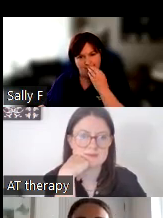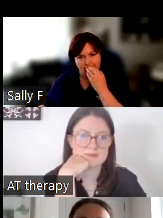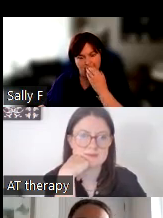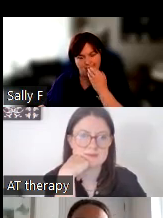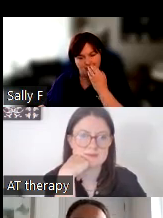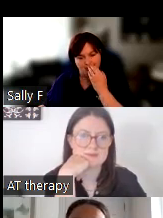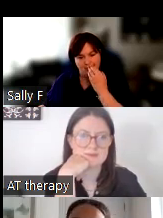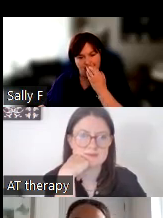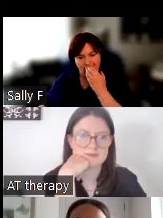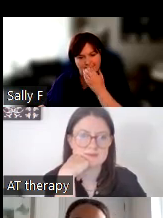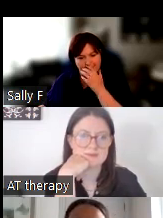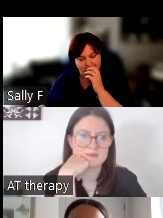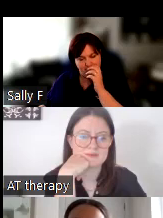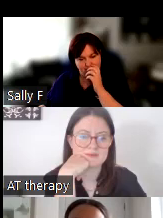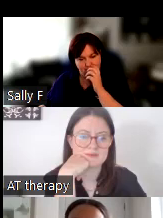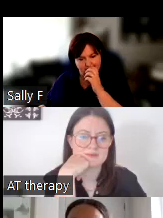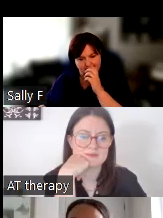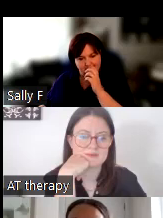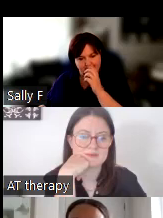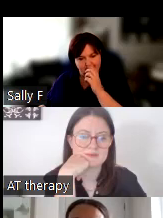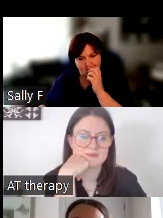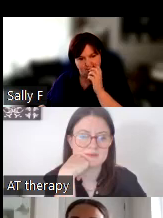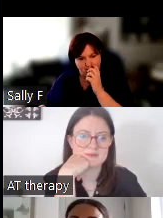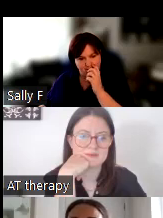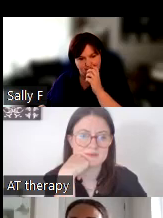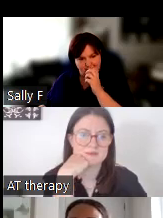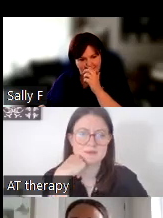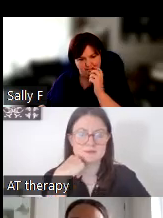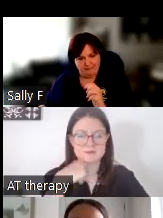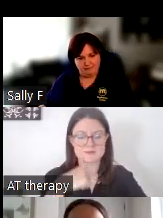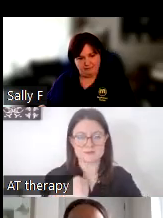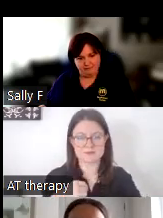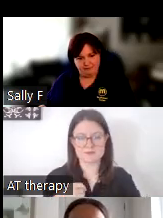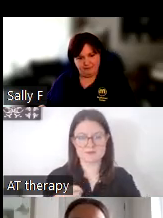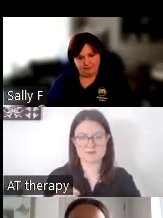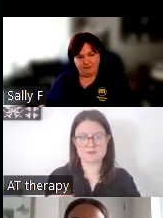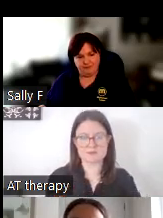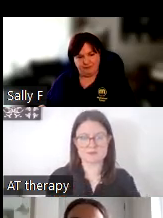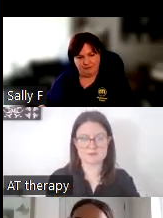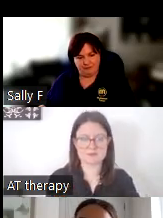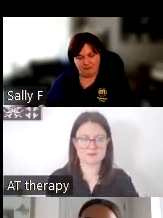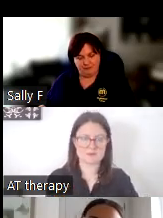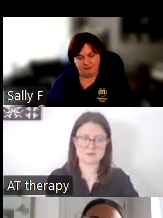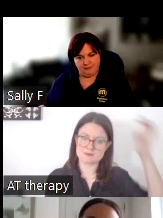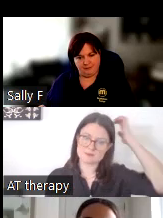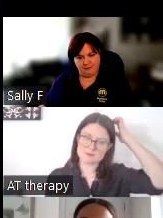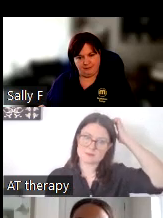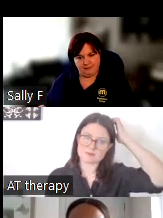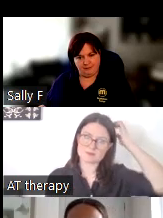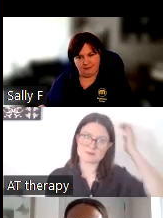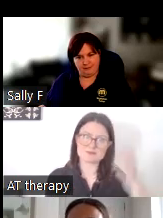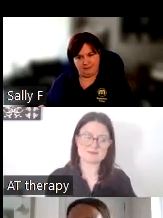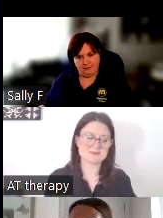to. So it's really, really important to make sure that we're training up those around the child. In my previous role in